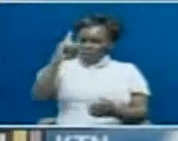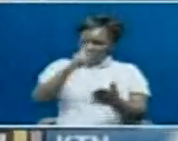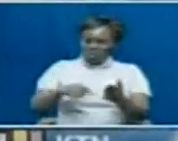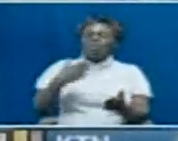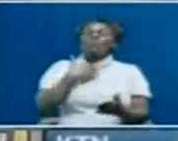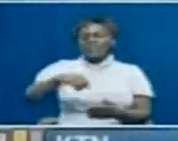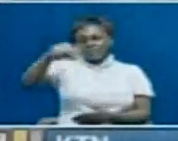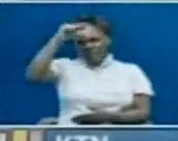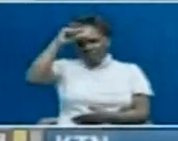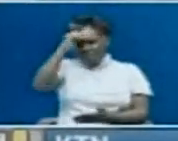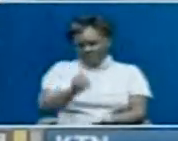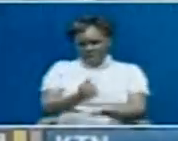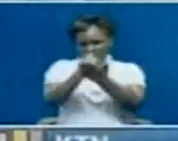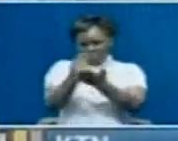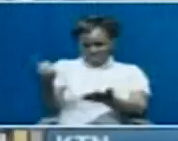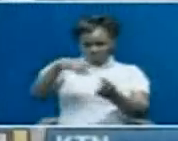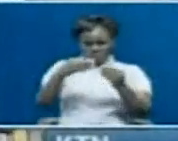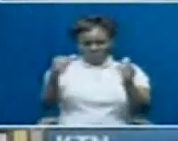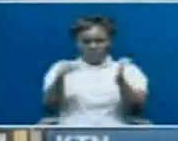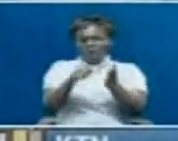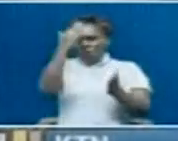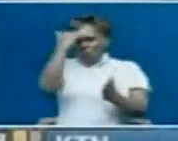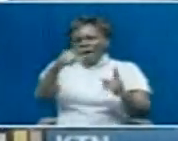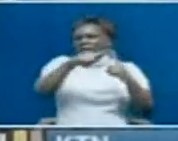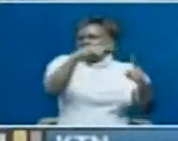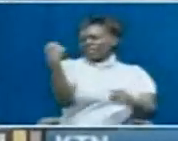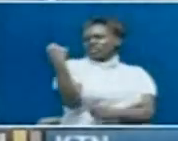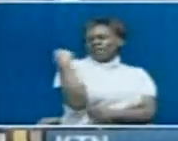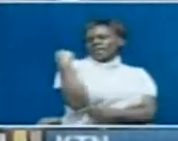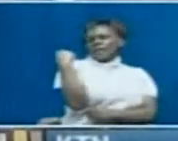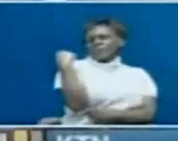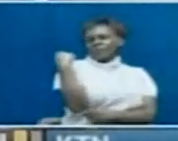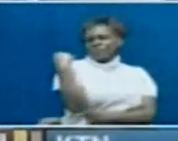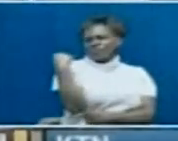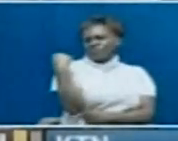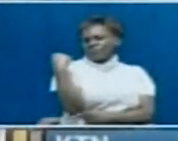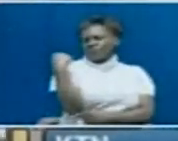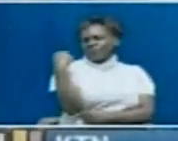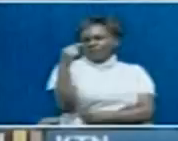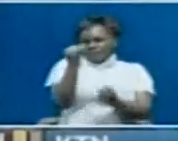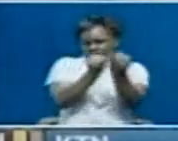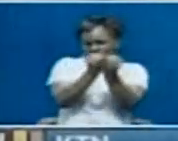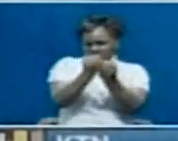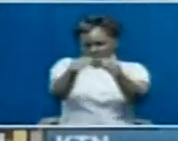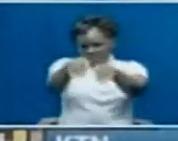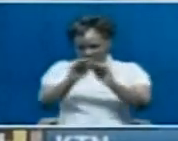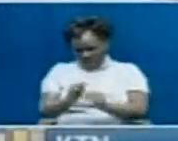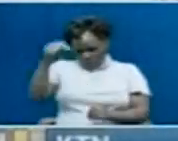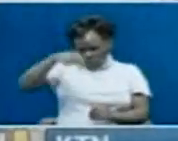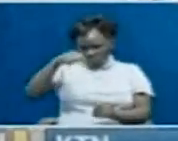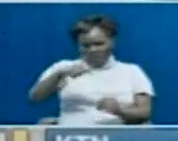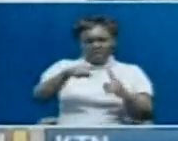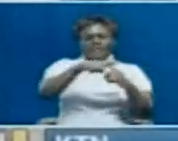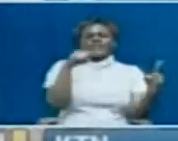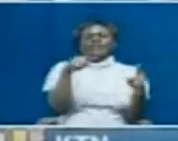Tunataka serikali ingilie kati ya hii maneno. Kwa nini waliua mtu juzi? Jumamosi tulisika mtu na leo watu nane wanalala.